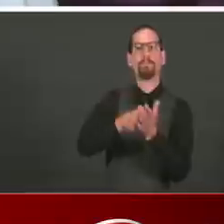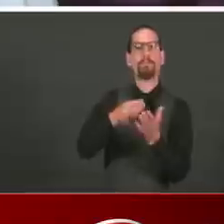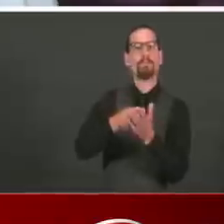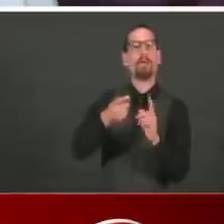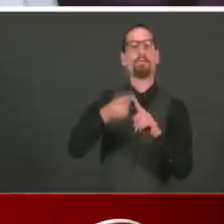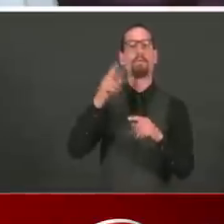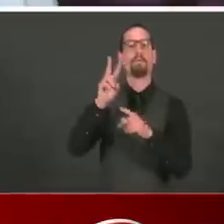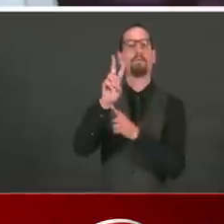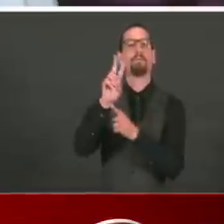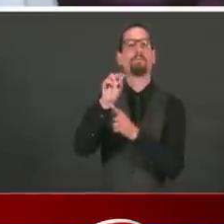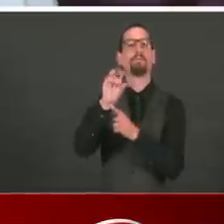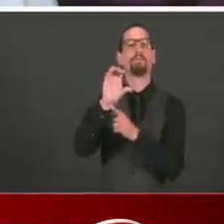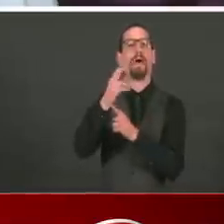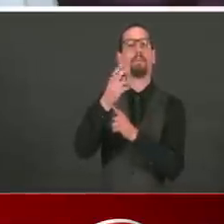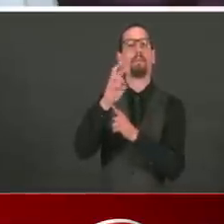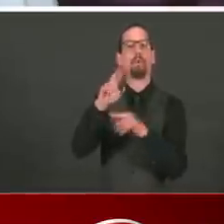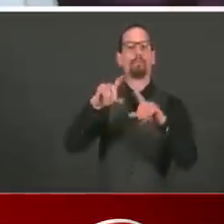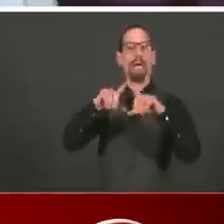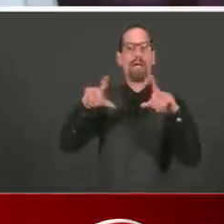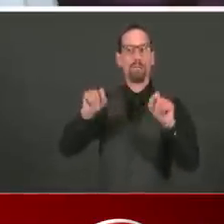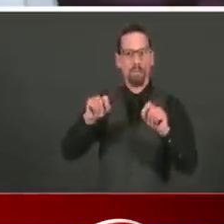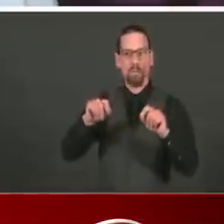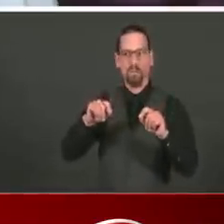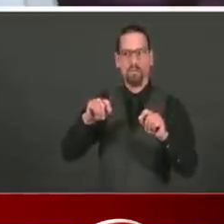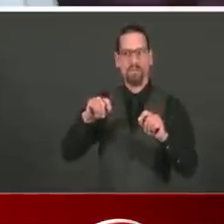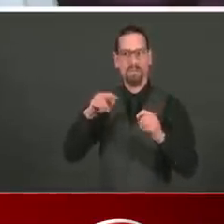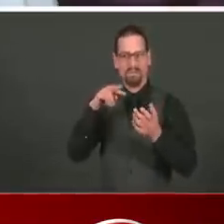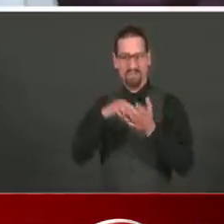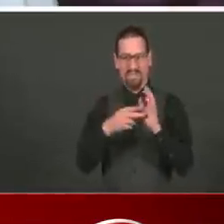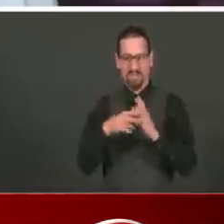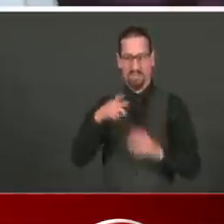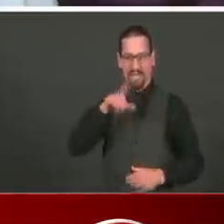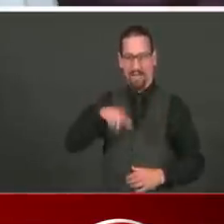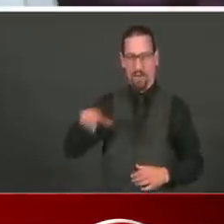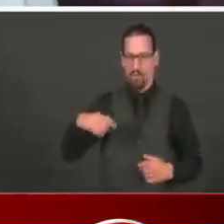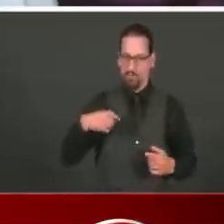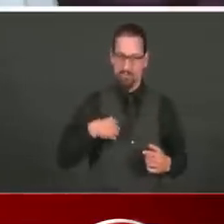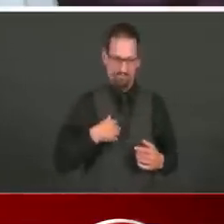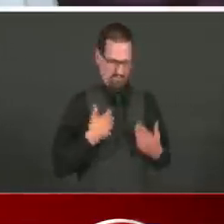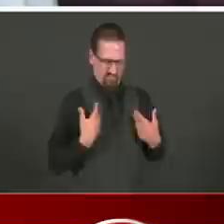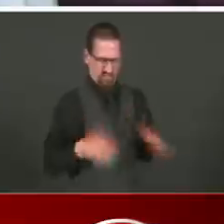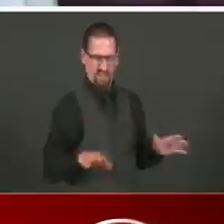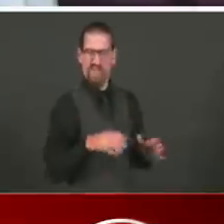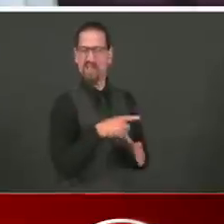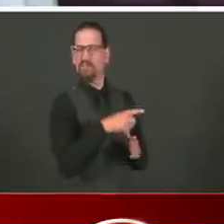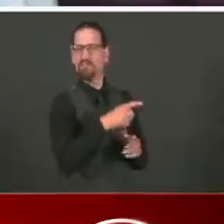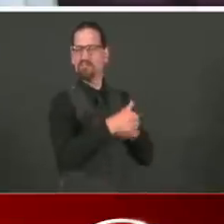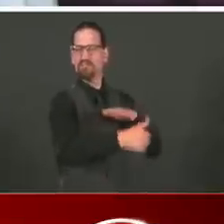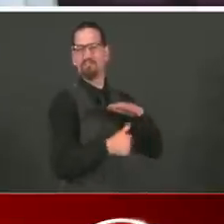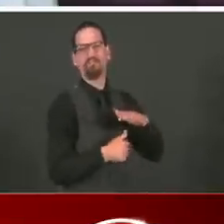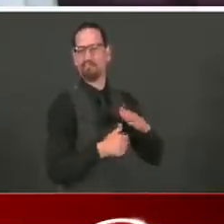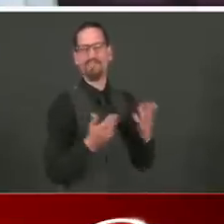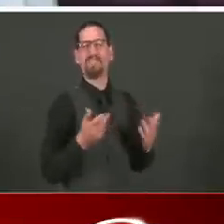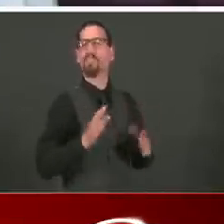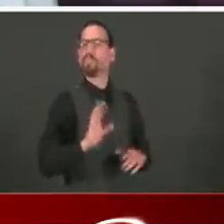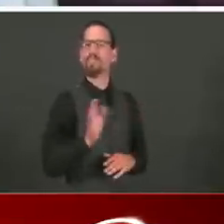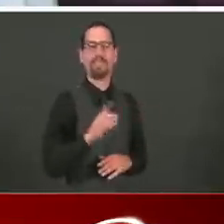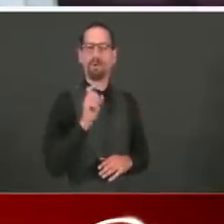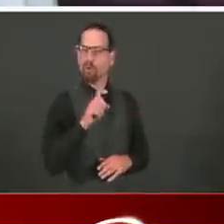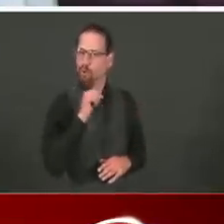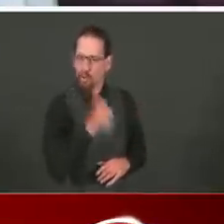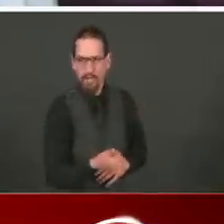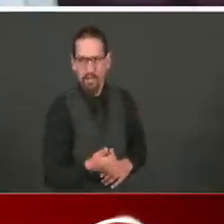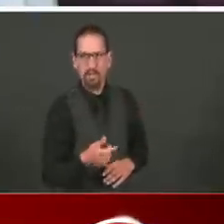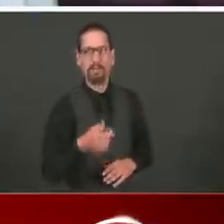government. So I'm happy to answer questions, but I'm very pleased to say starting Monday that'll be up and running, call the United